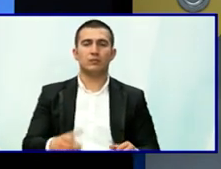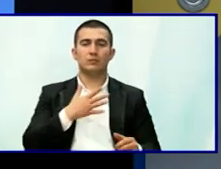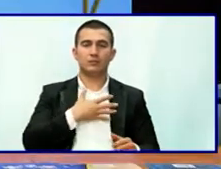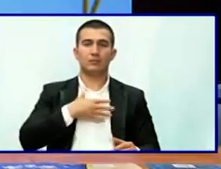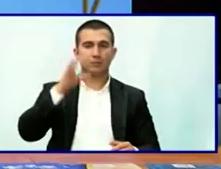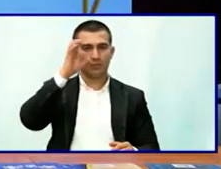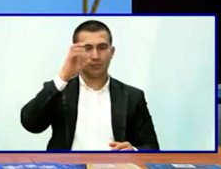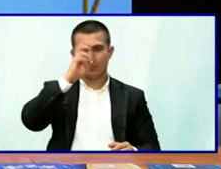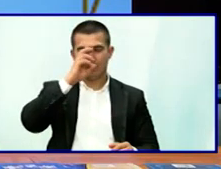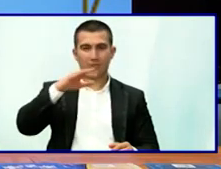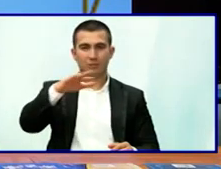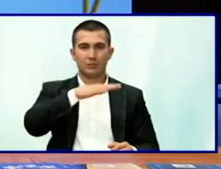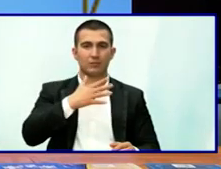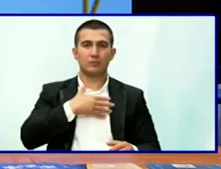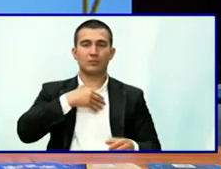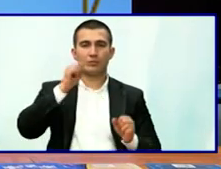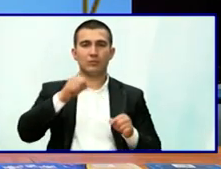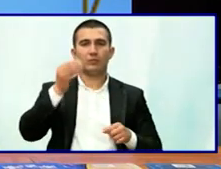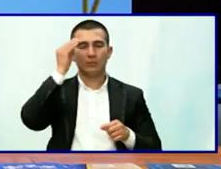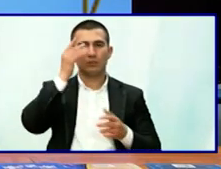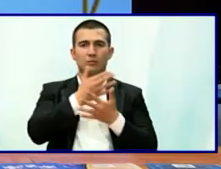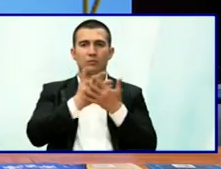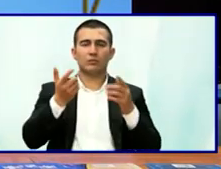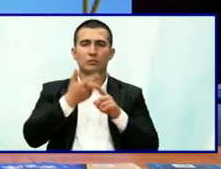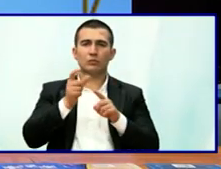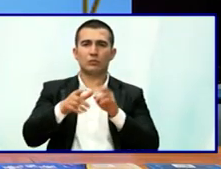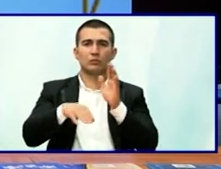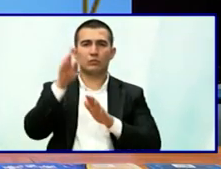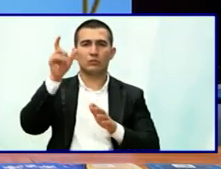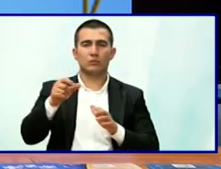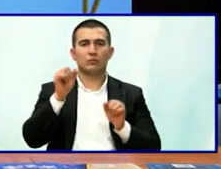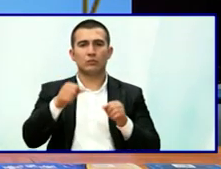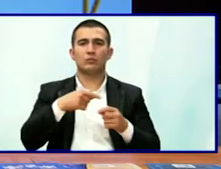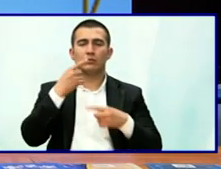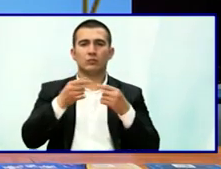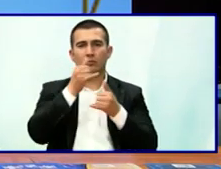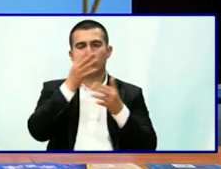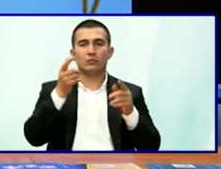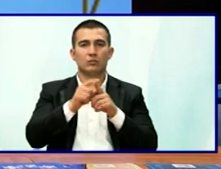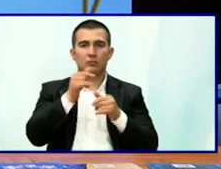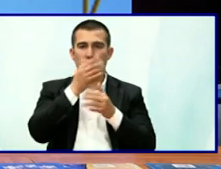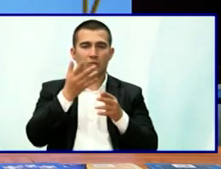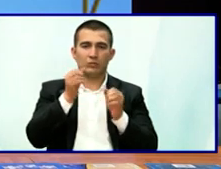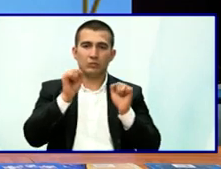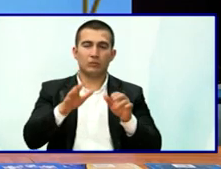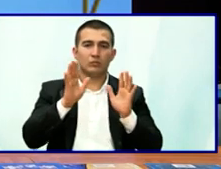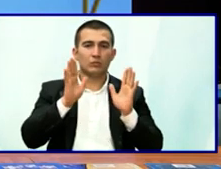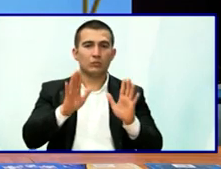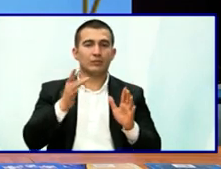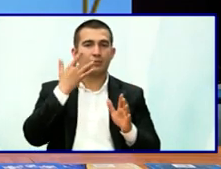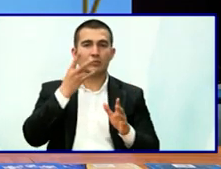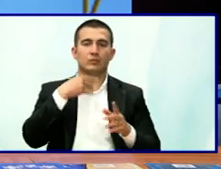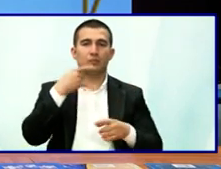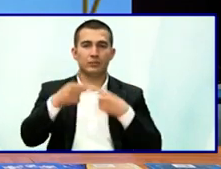Vatan tarixi haqida gapirar ekanmiz, bu ulug' siymo haqida gapirmasligimizning, bayon qilmasligimizning aslo iloji